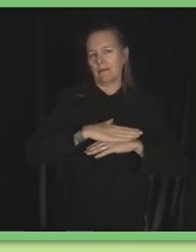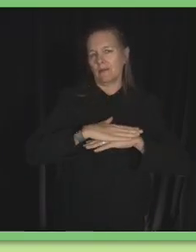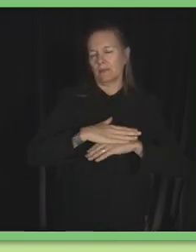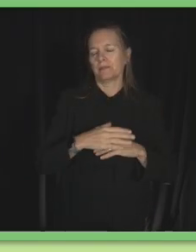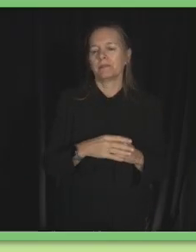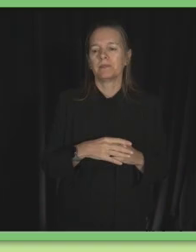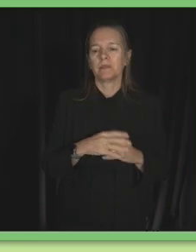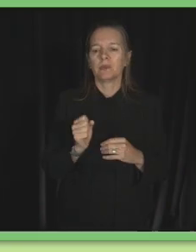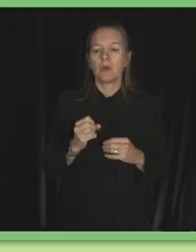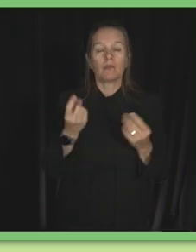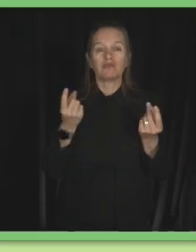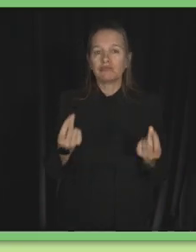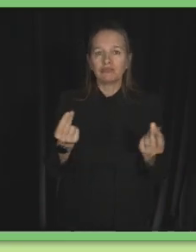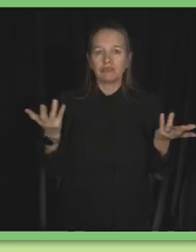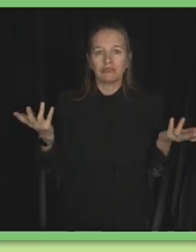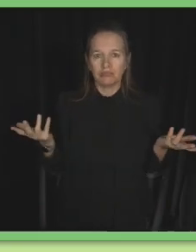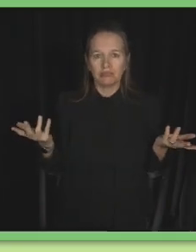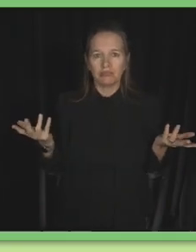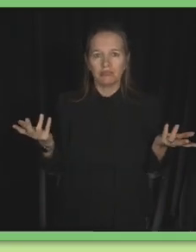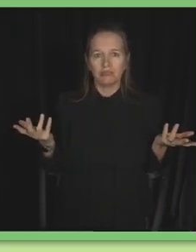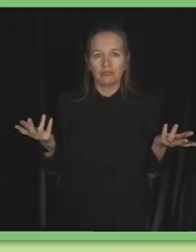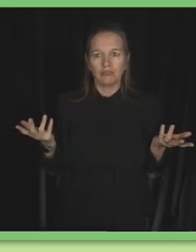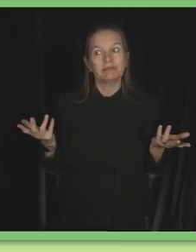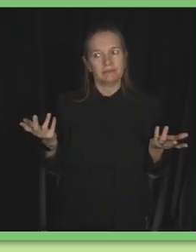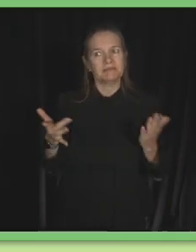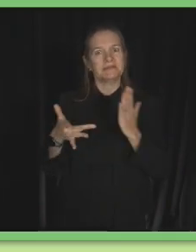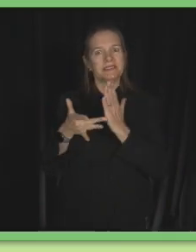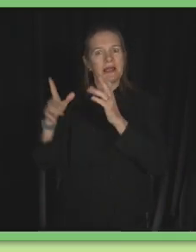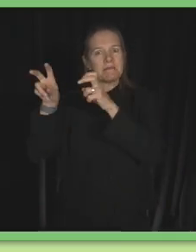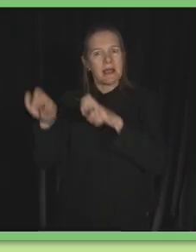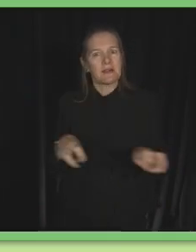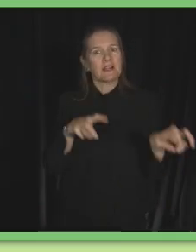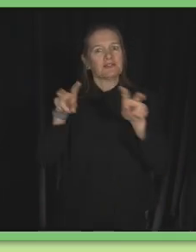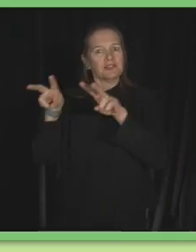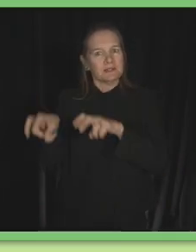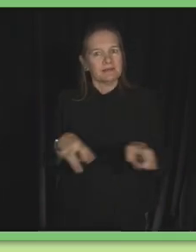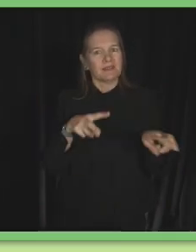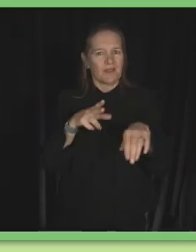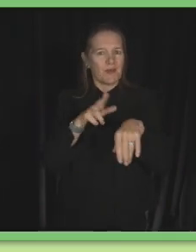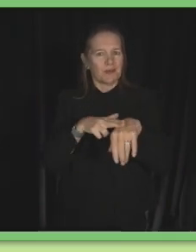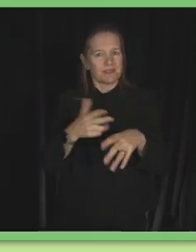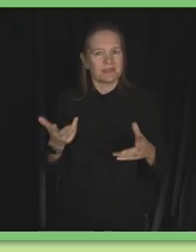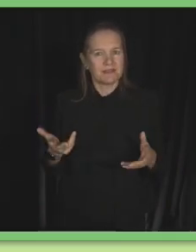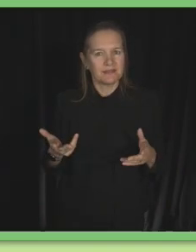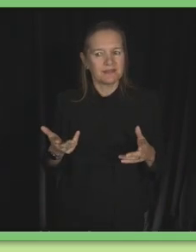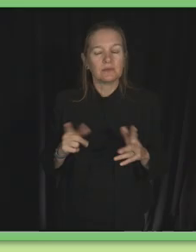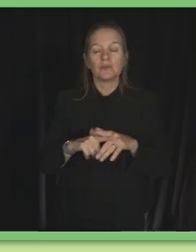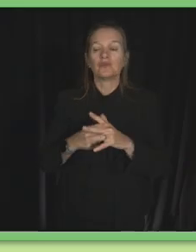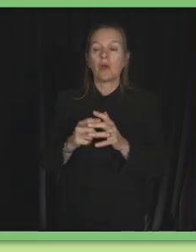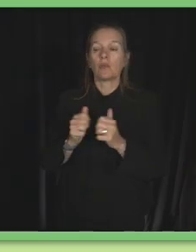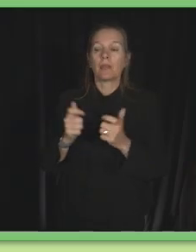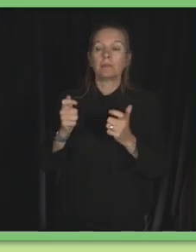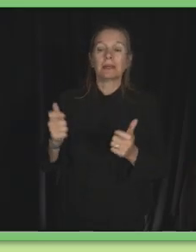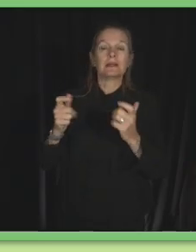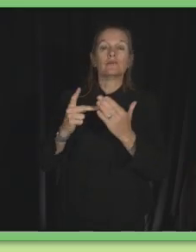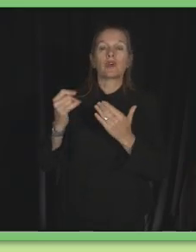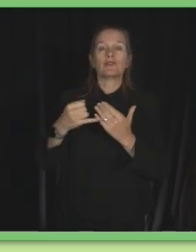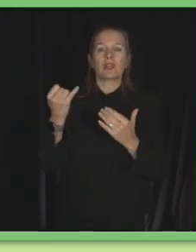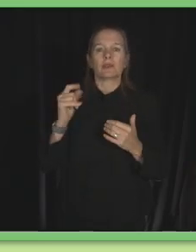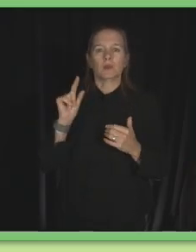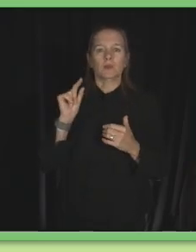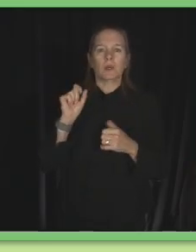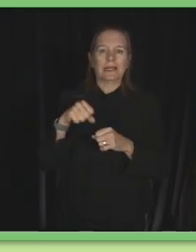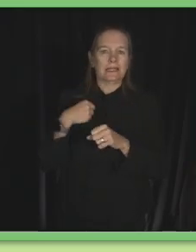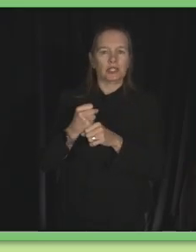So what did we do? A big tech migration, of course. We started with our biggest project, our 20-year-old